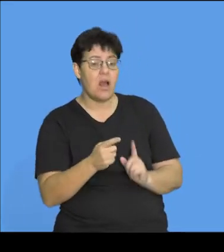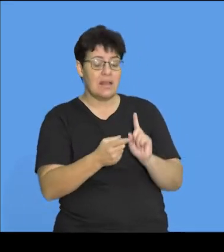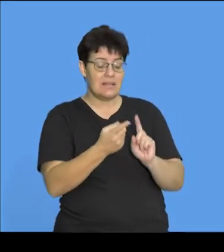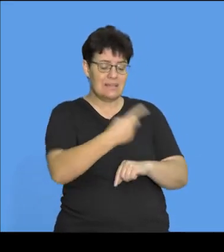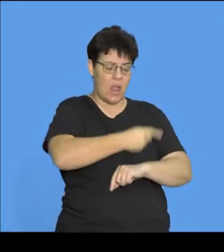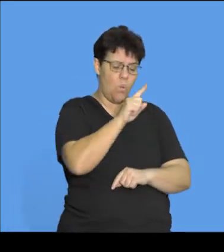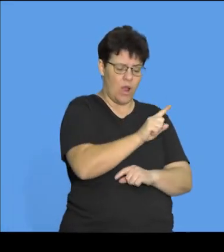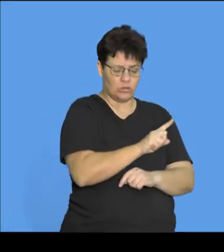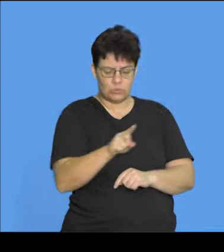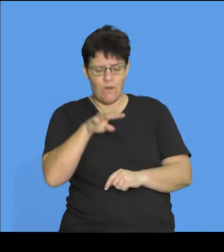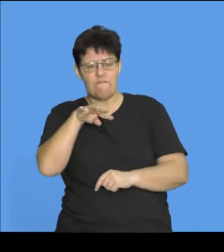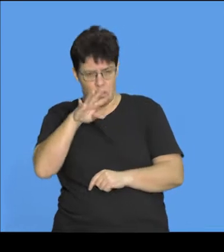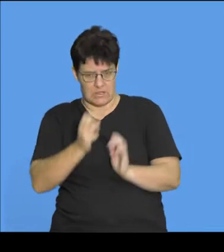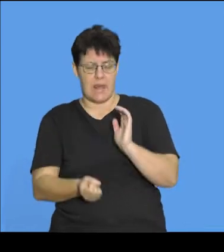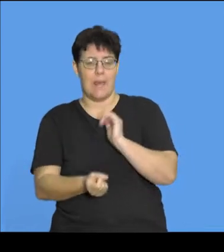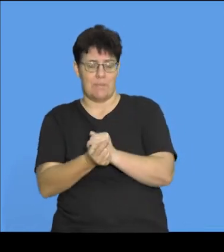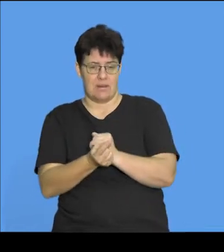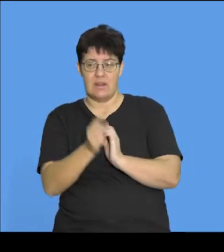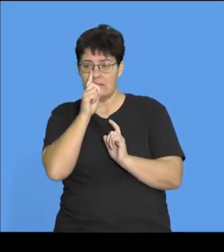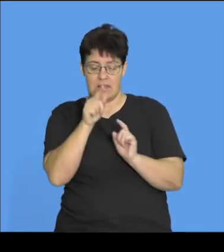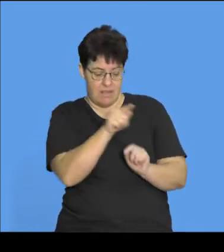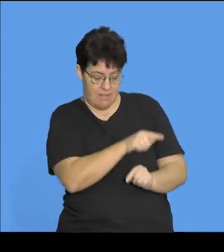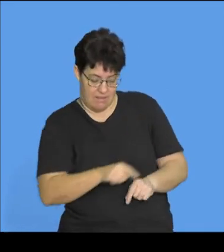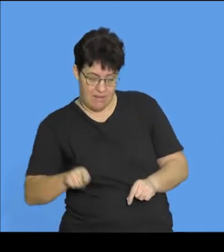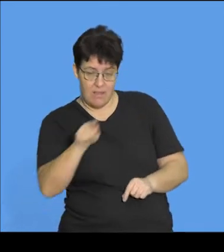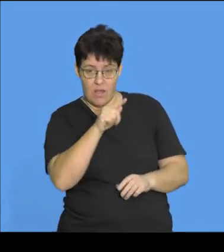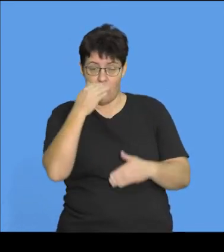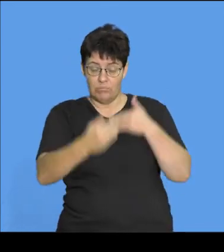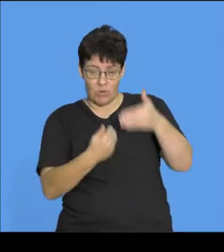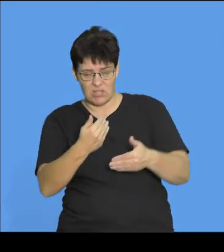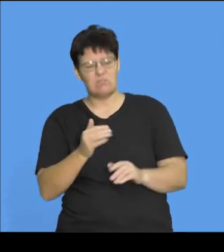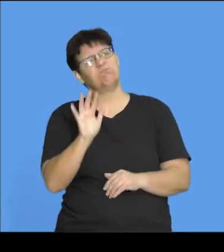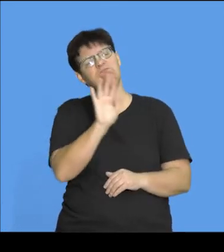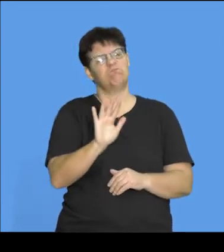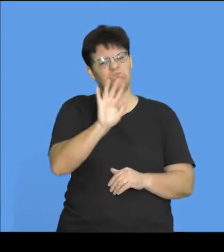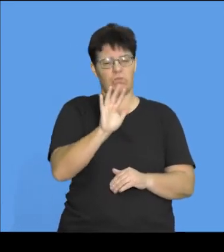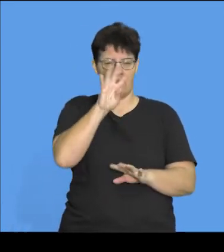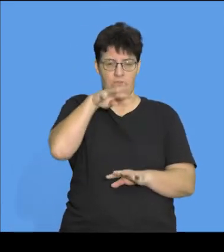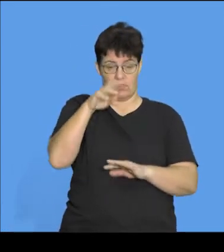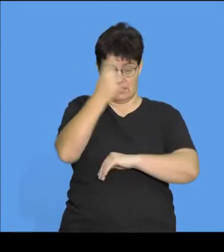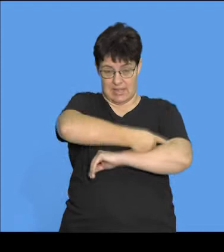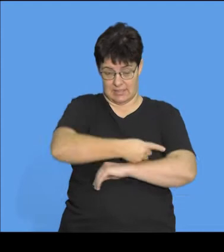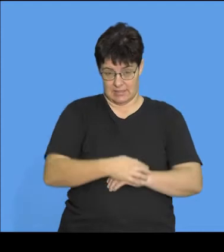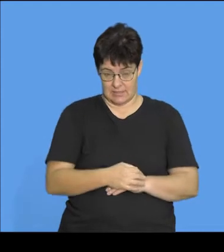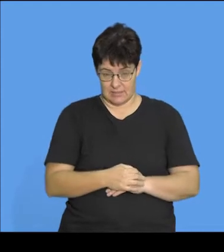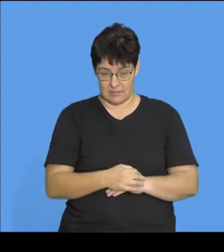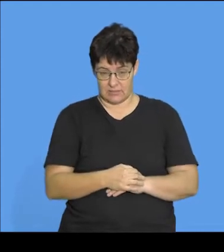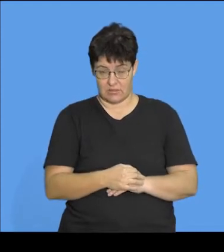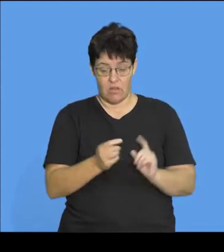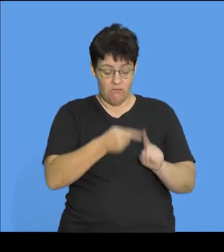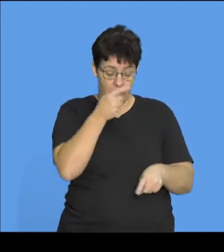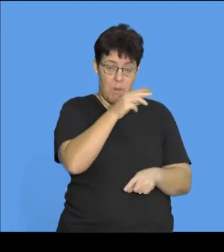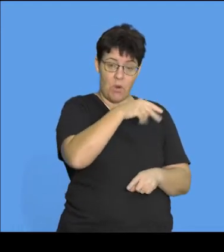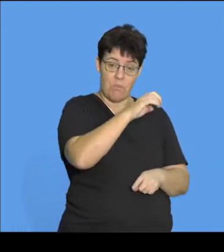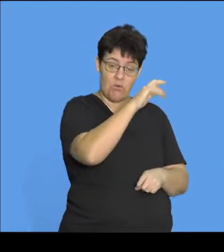14. And we see that this process here takes around 14 days. So from the primary